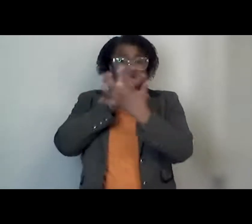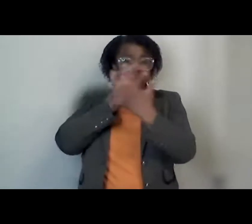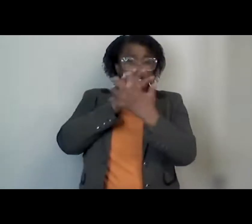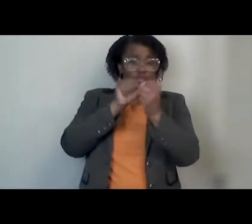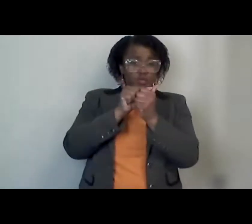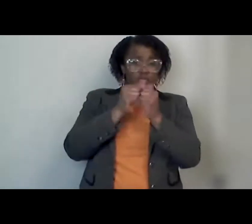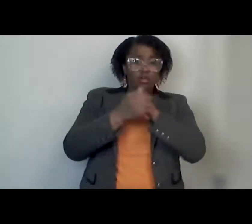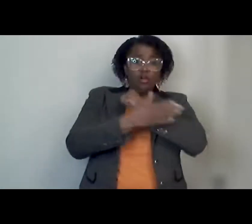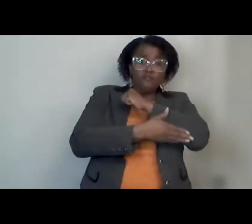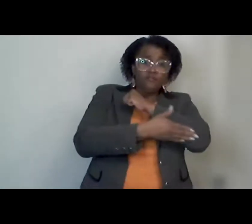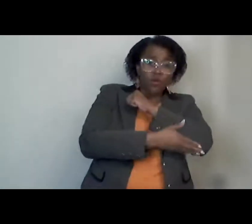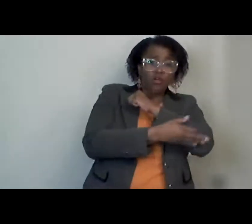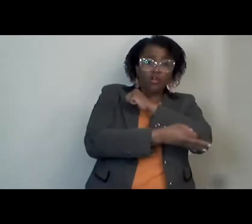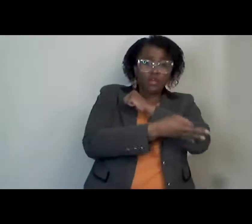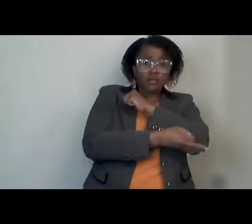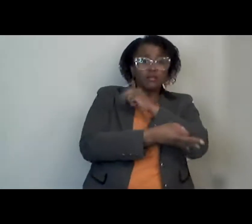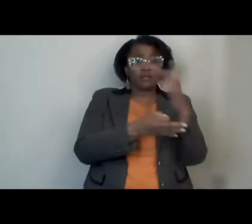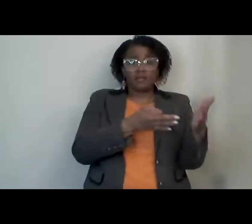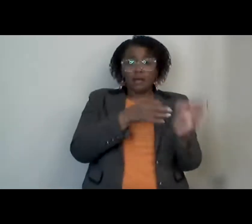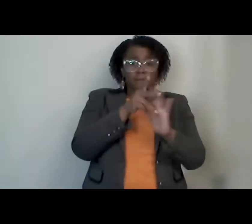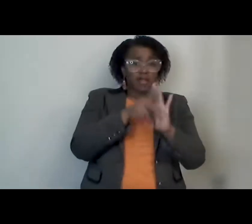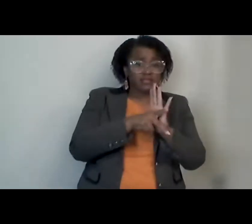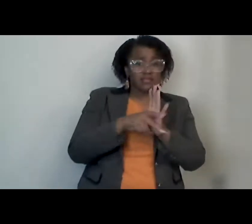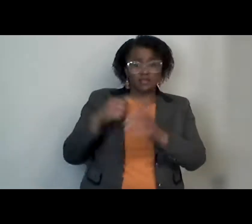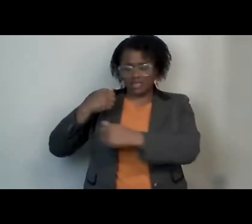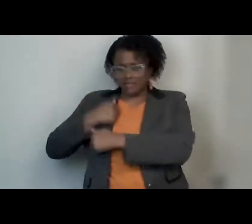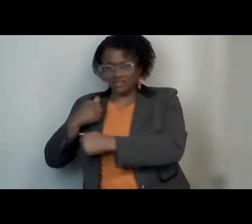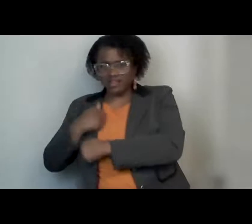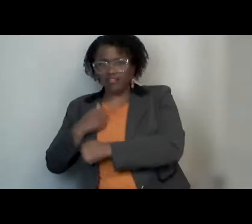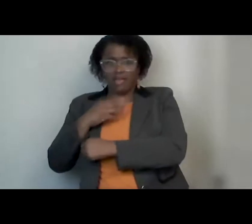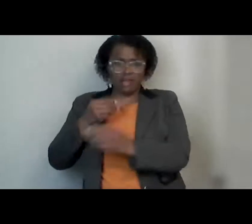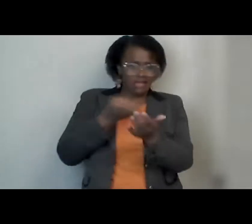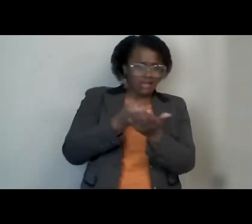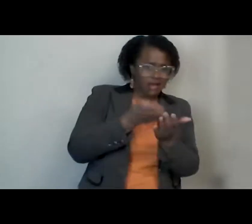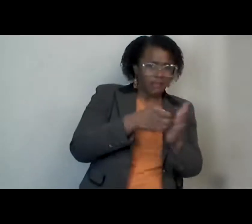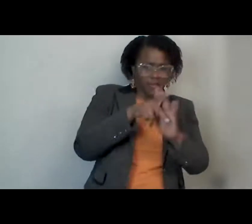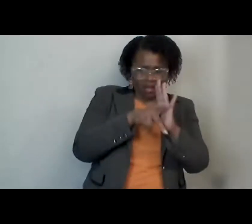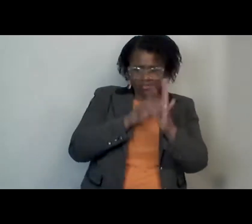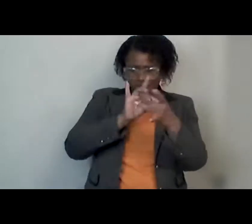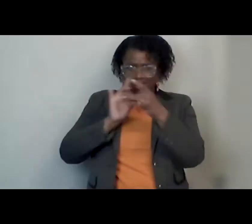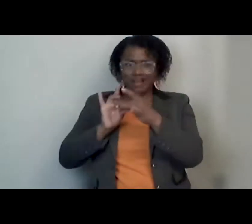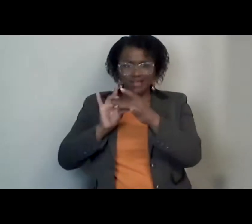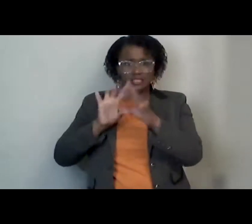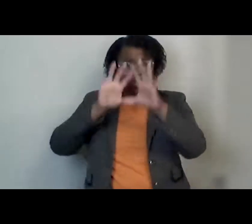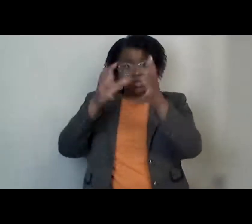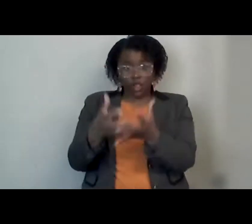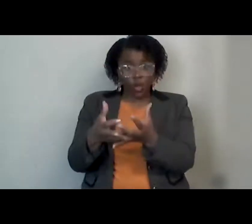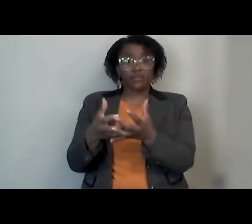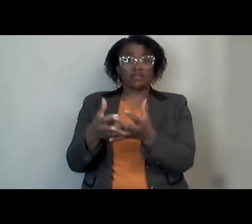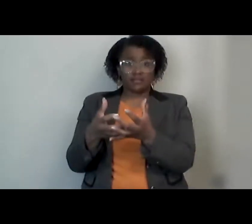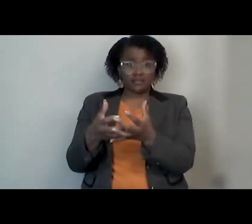the ties between military and economic policies globally, to